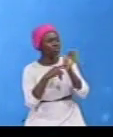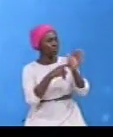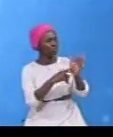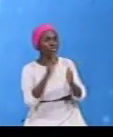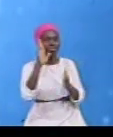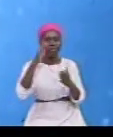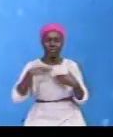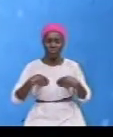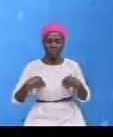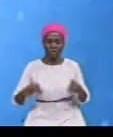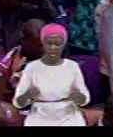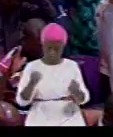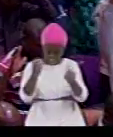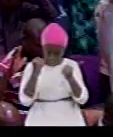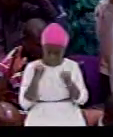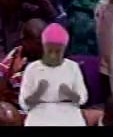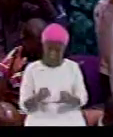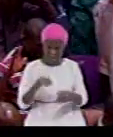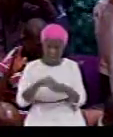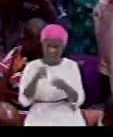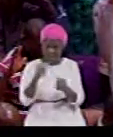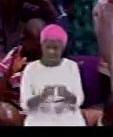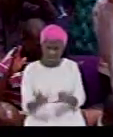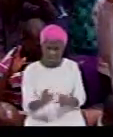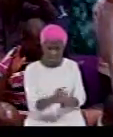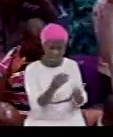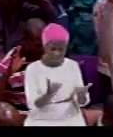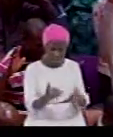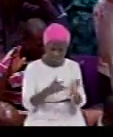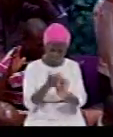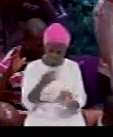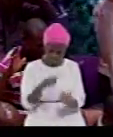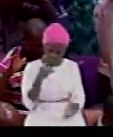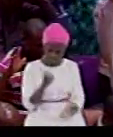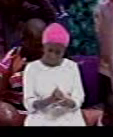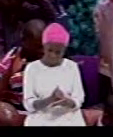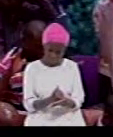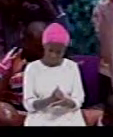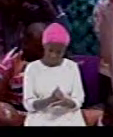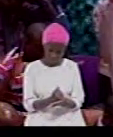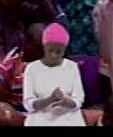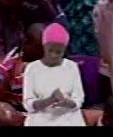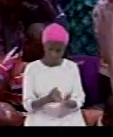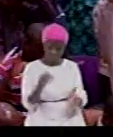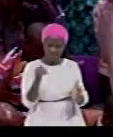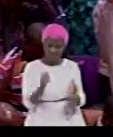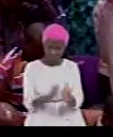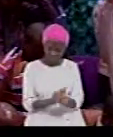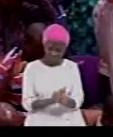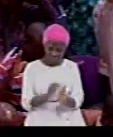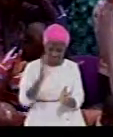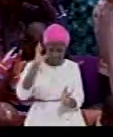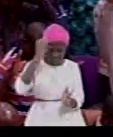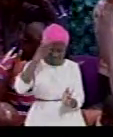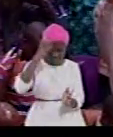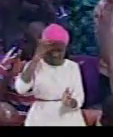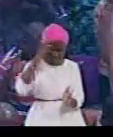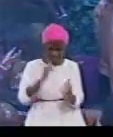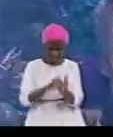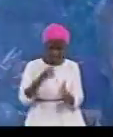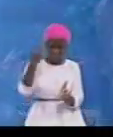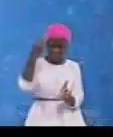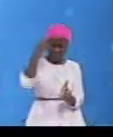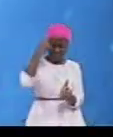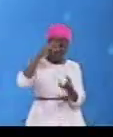power in everyone right now in Jesus' name. That insanity, that brain problem,